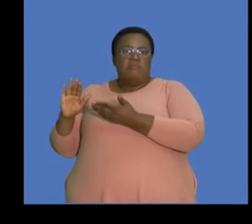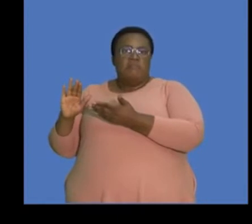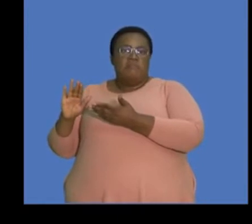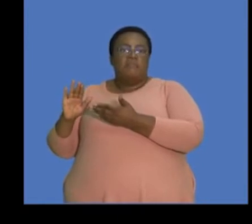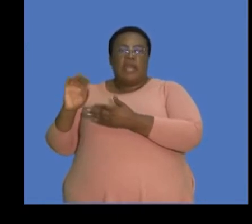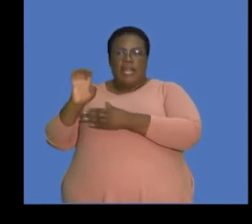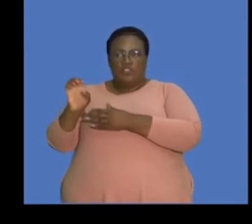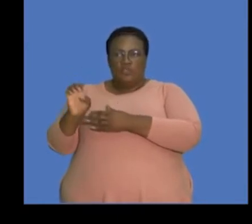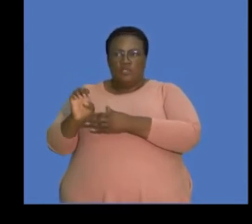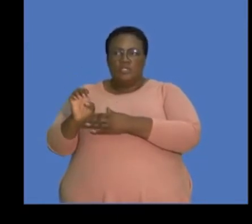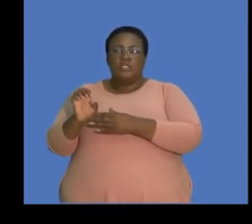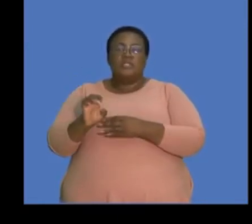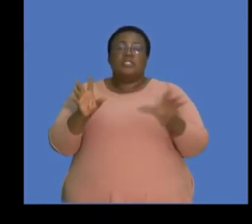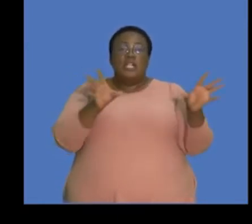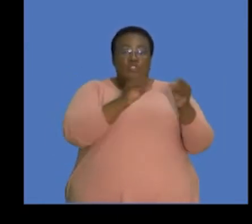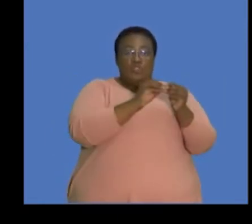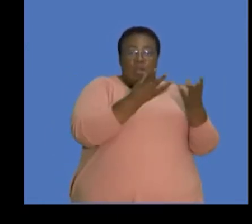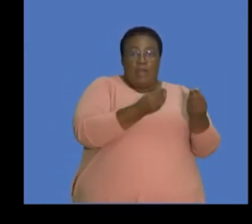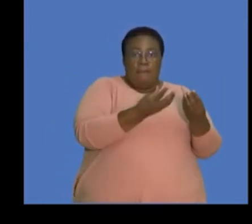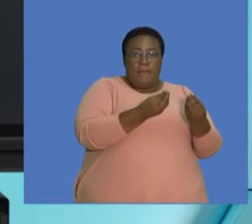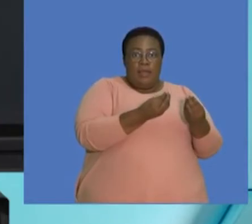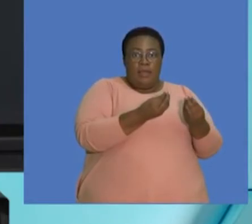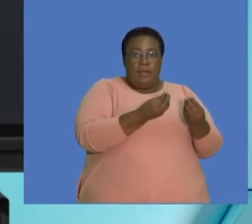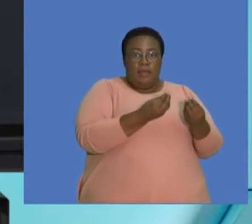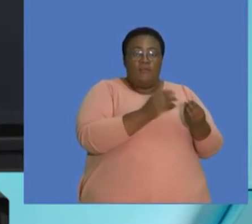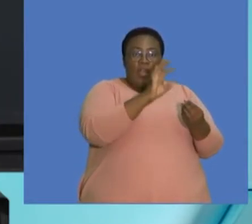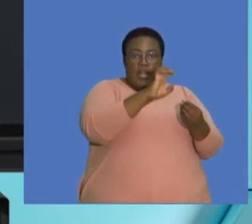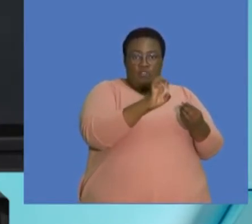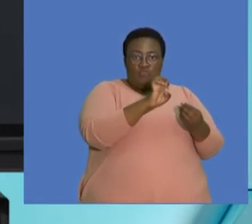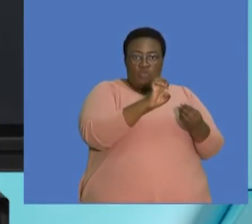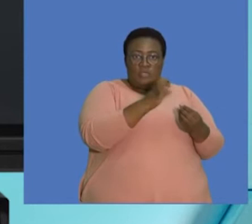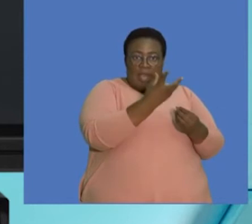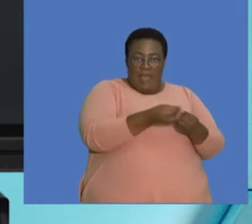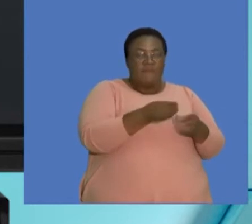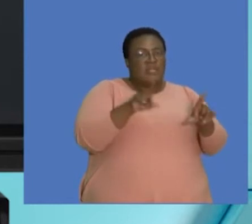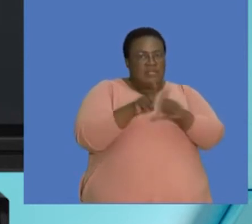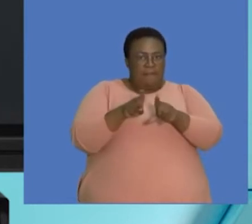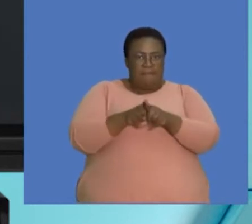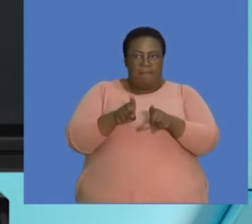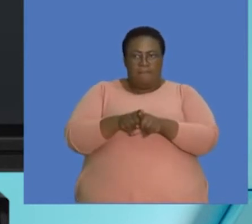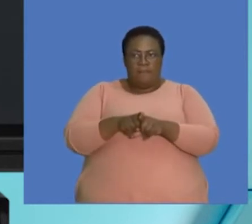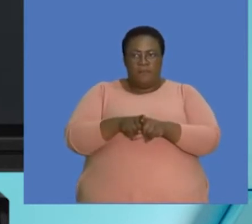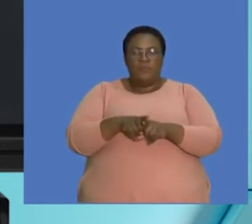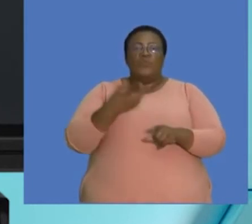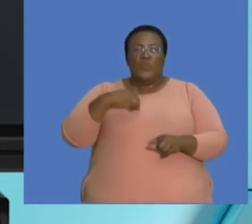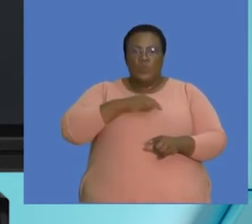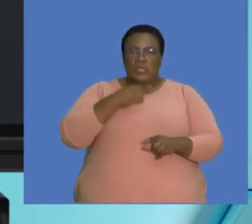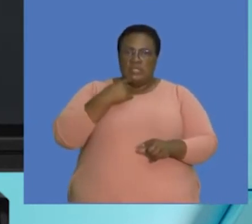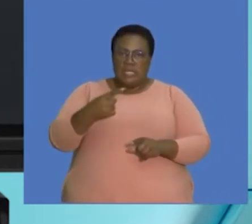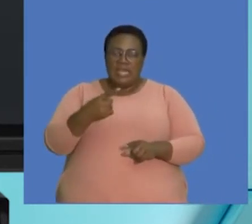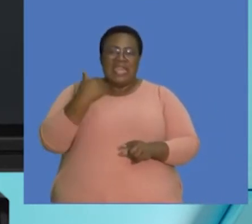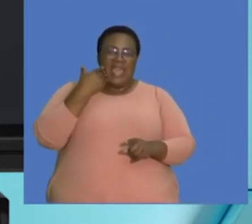of electrons gains is the same. This is what actually this statement suggests. Just to break it down, we are saying that